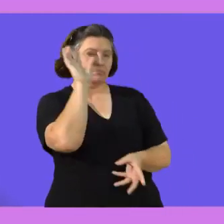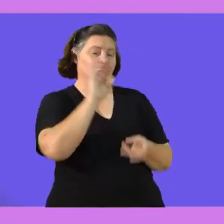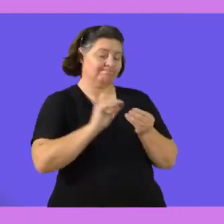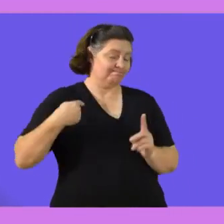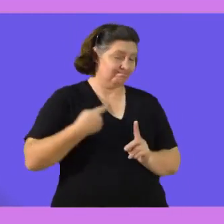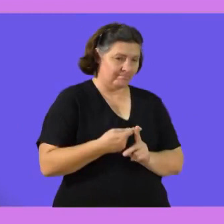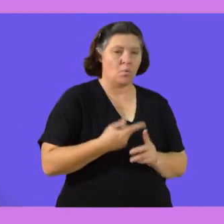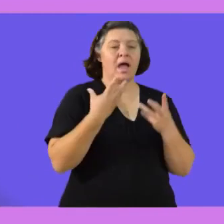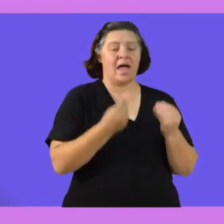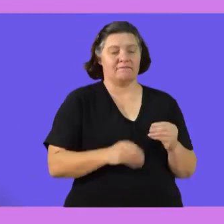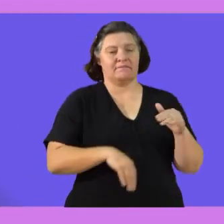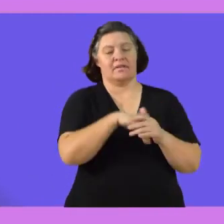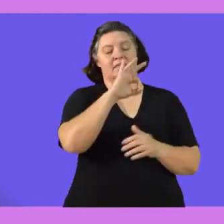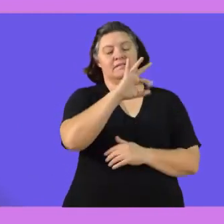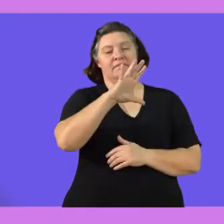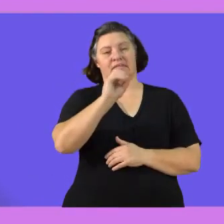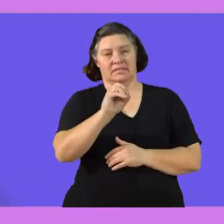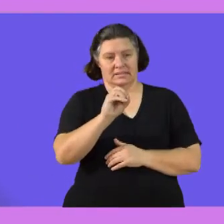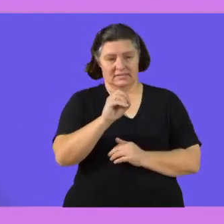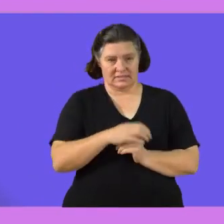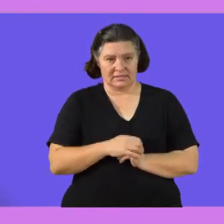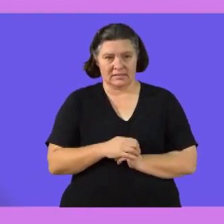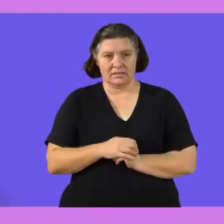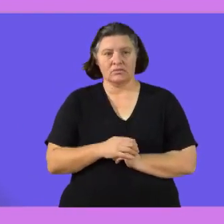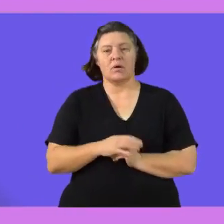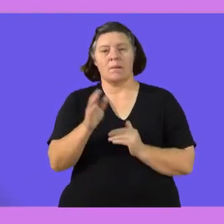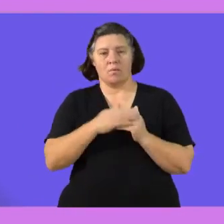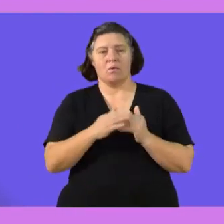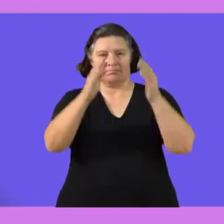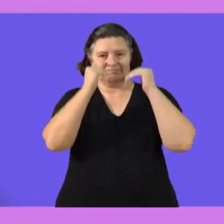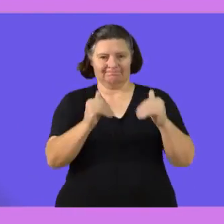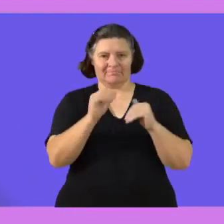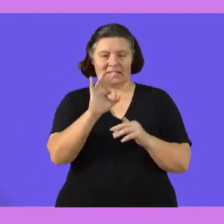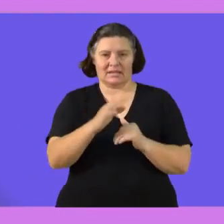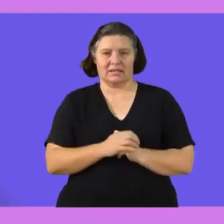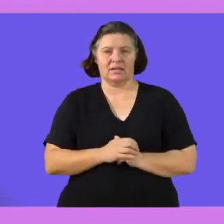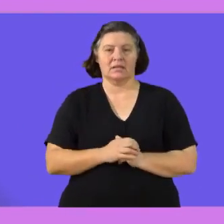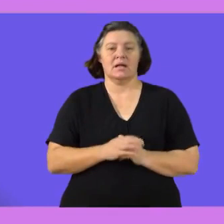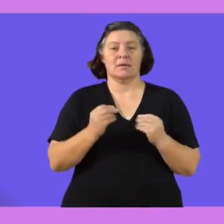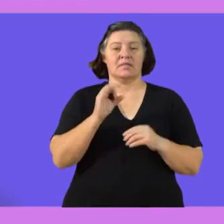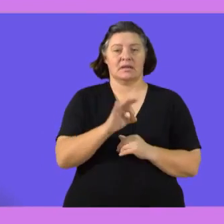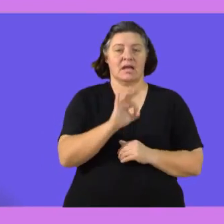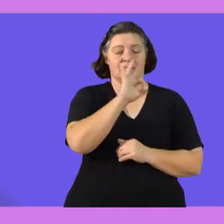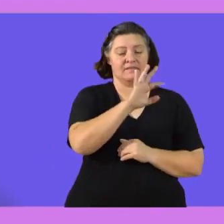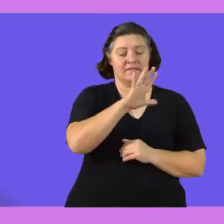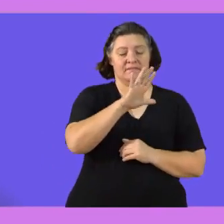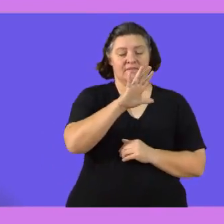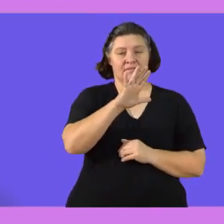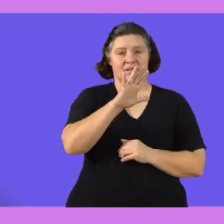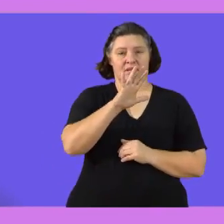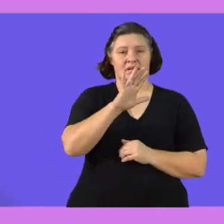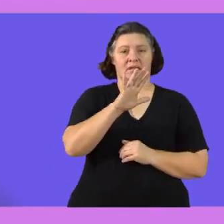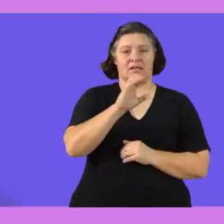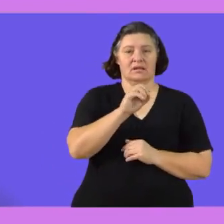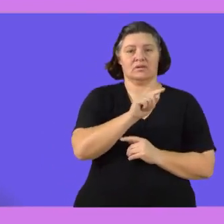we've up to 350. So therefore I must move on to block number 3. Block number 3 is between 350 and